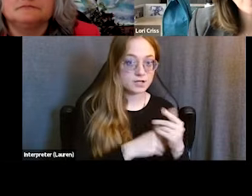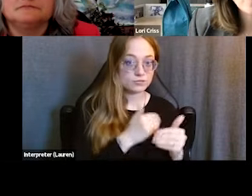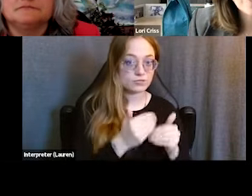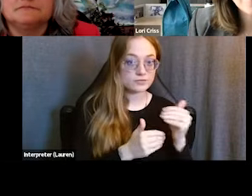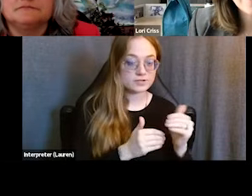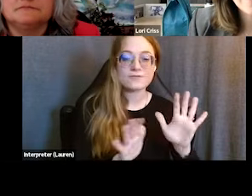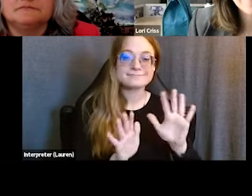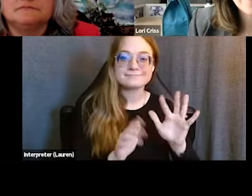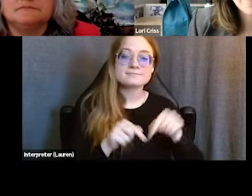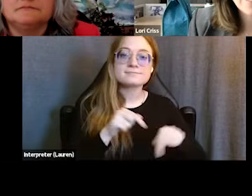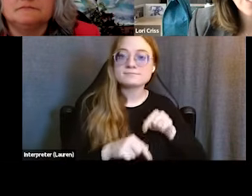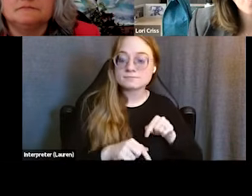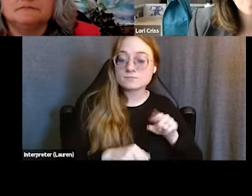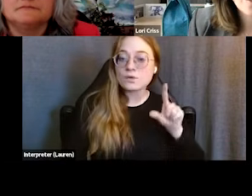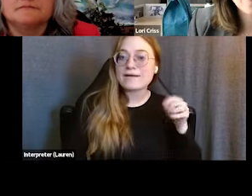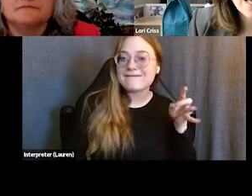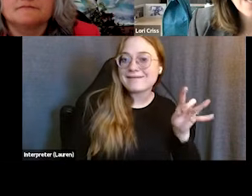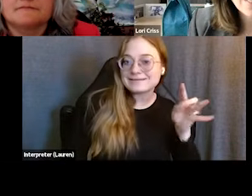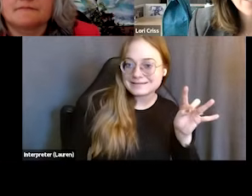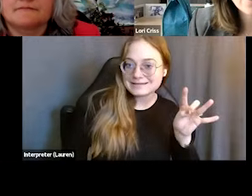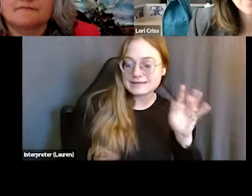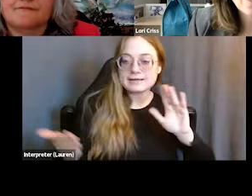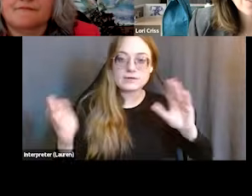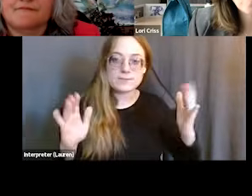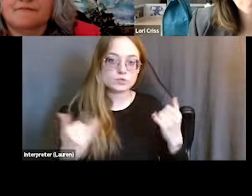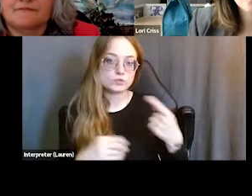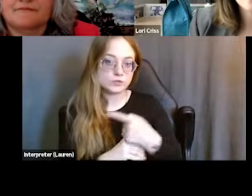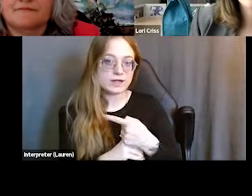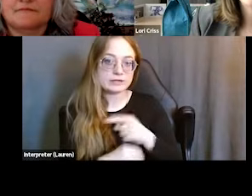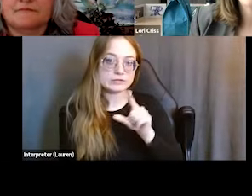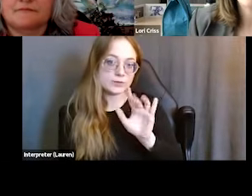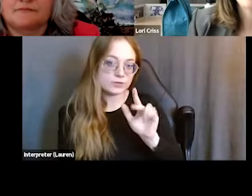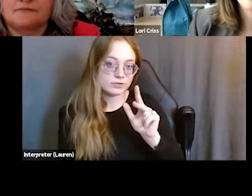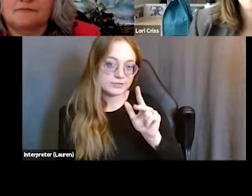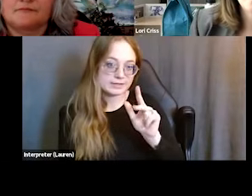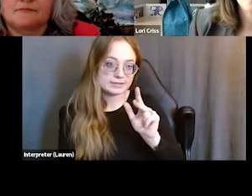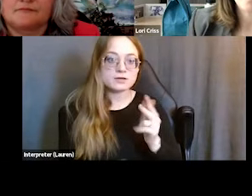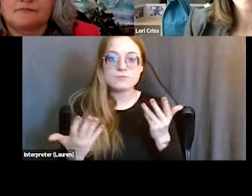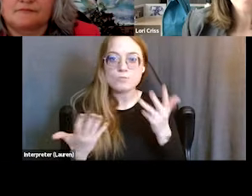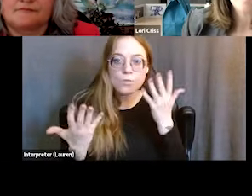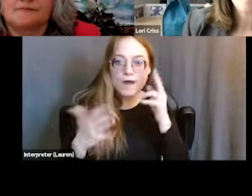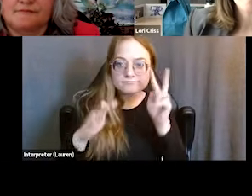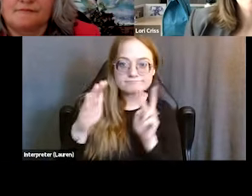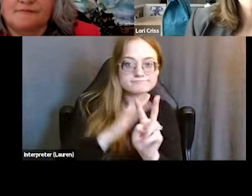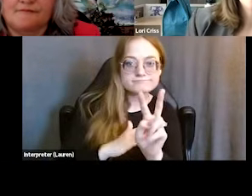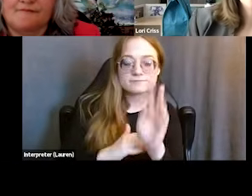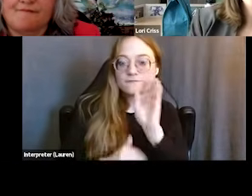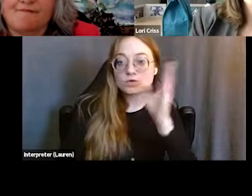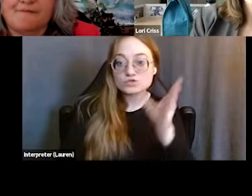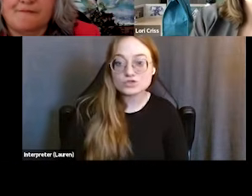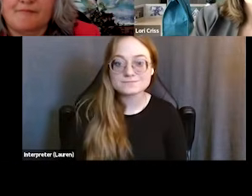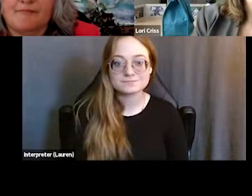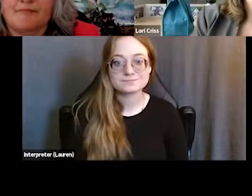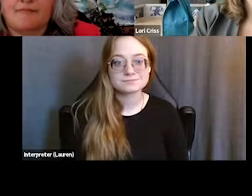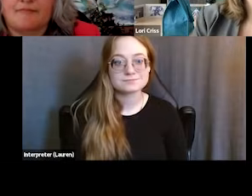we were in 2018 and where we are today, and what we're looking towards in the future.